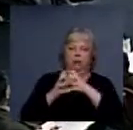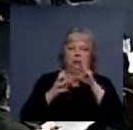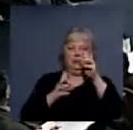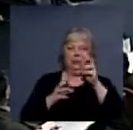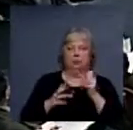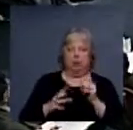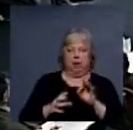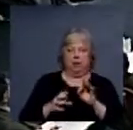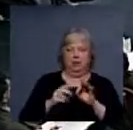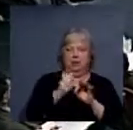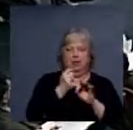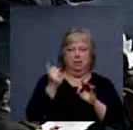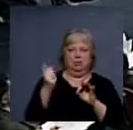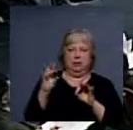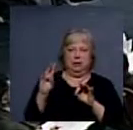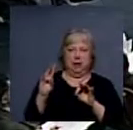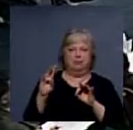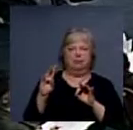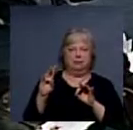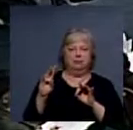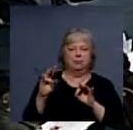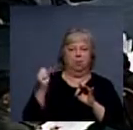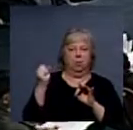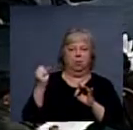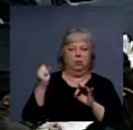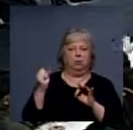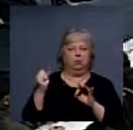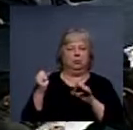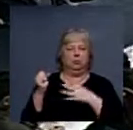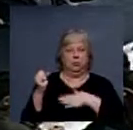19, with the exception of ordinance item number 7, please.